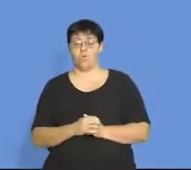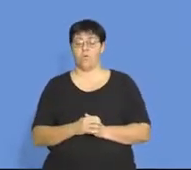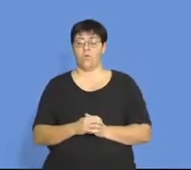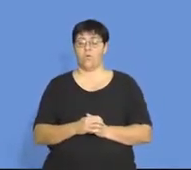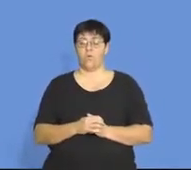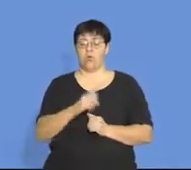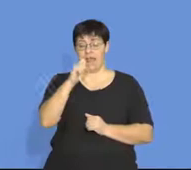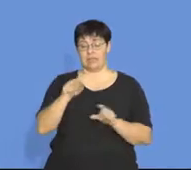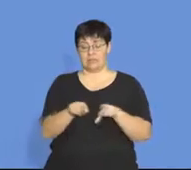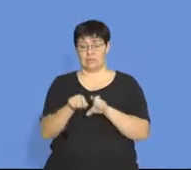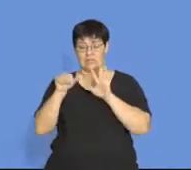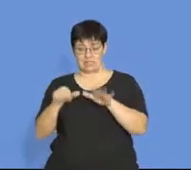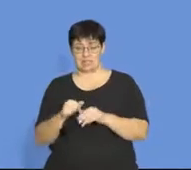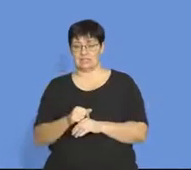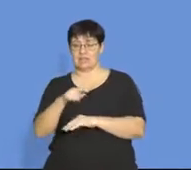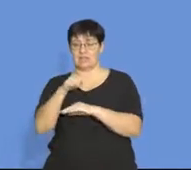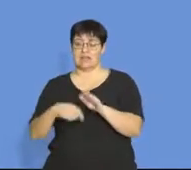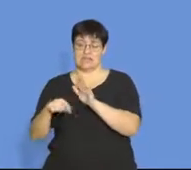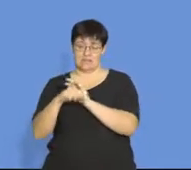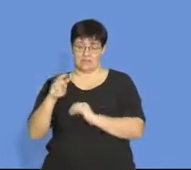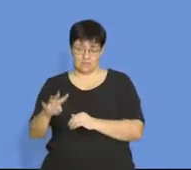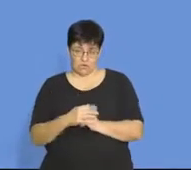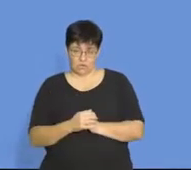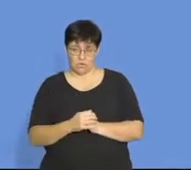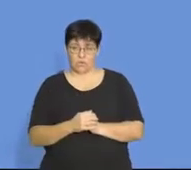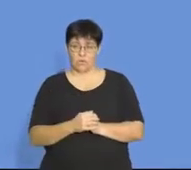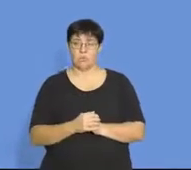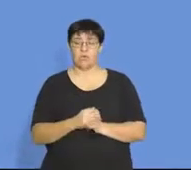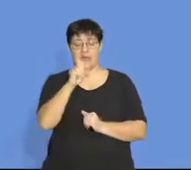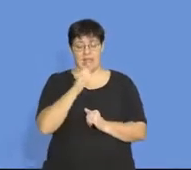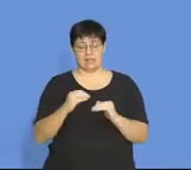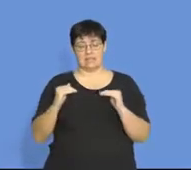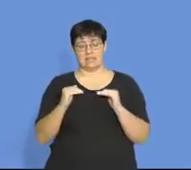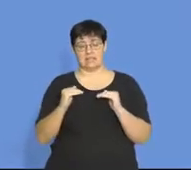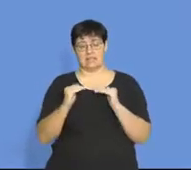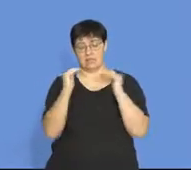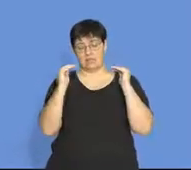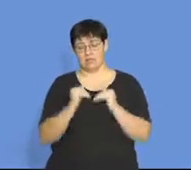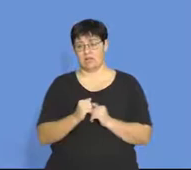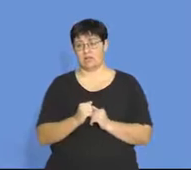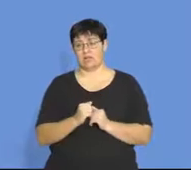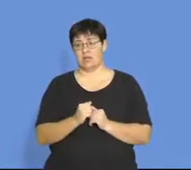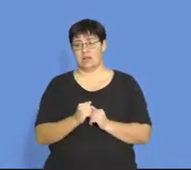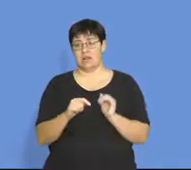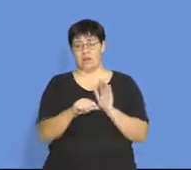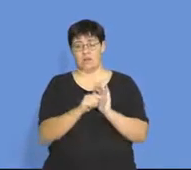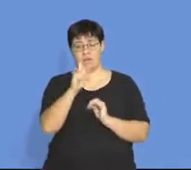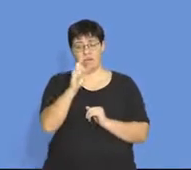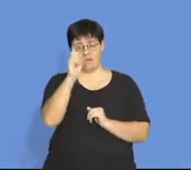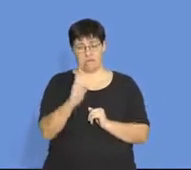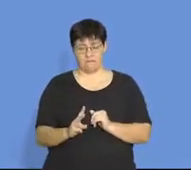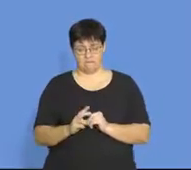be 6 divided by negative 4, which will give me negative 1 and a half,